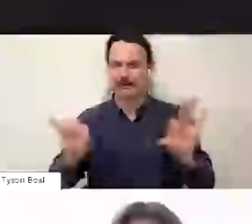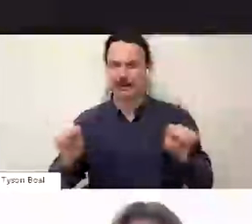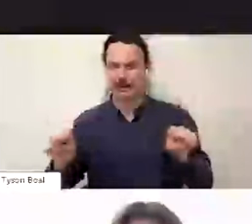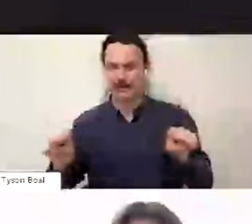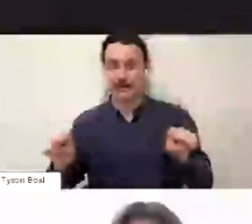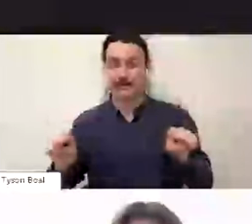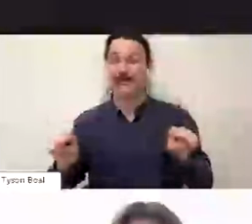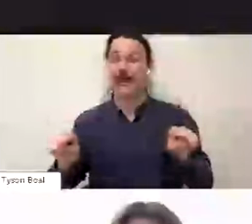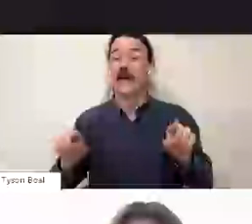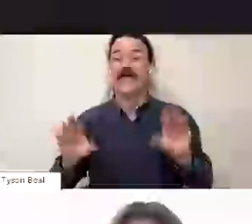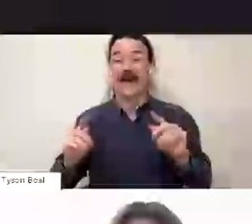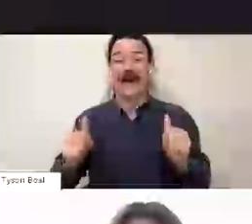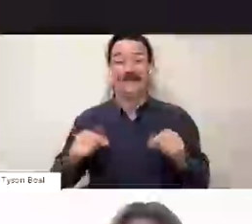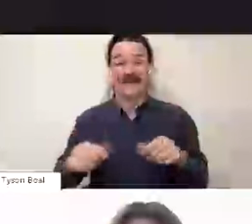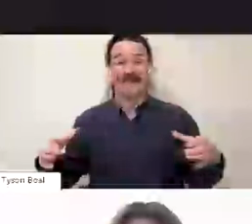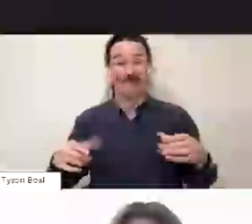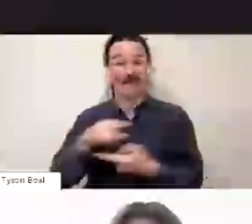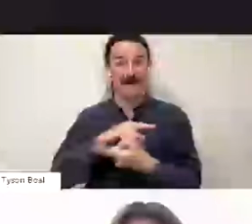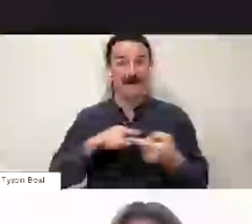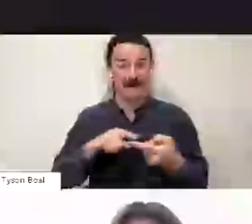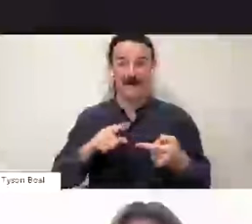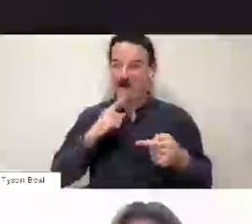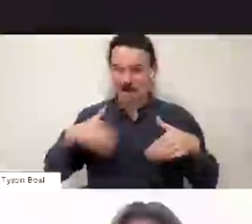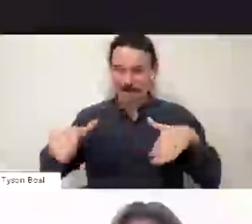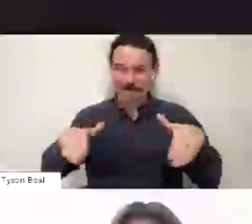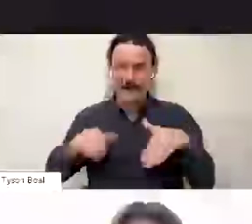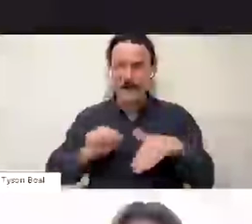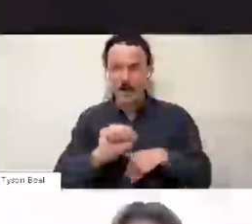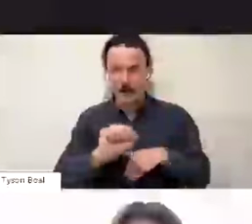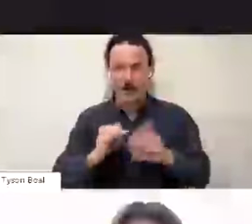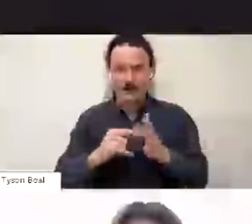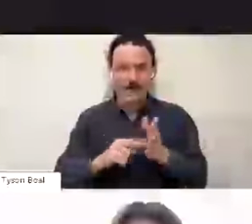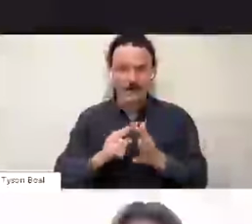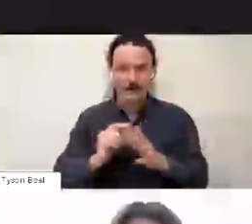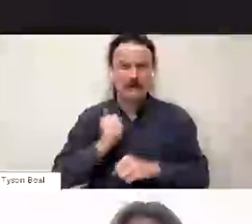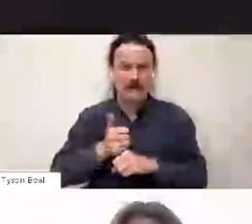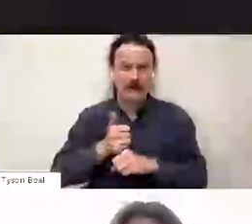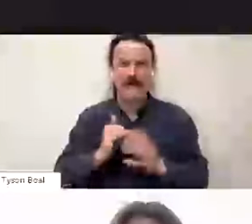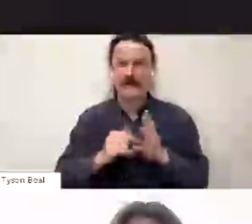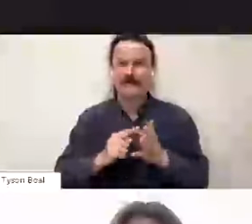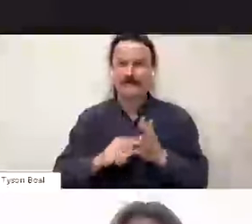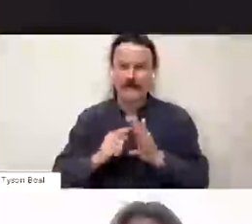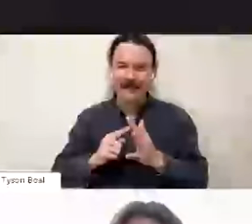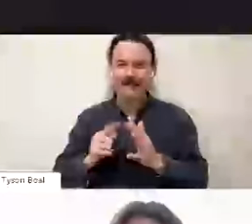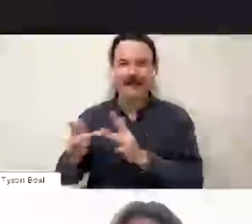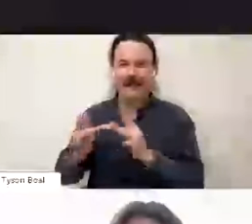states and set up state-based networks to be a voice for mob with disability.